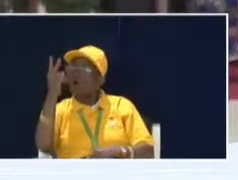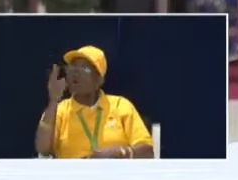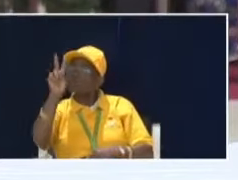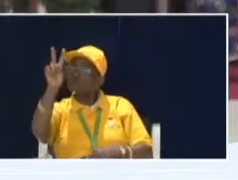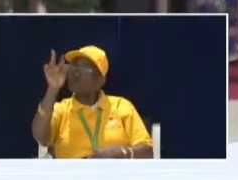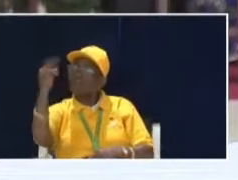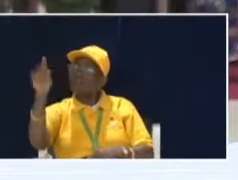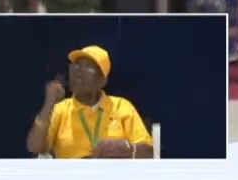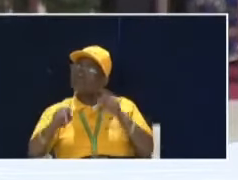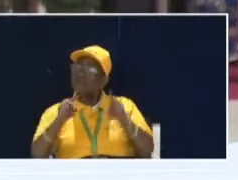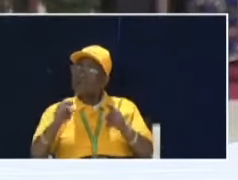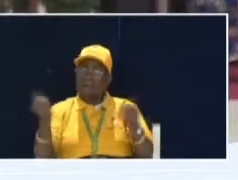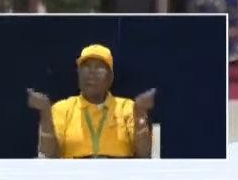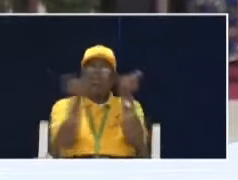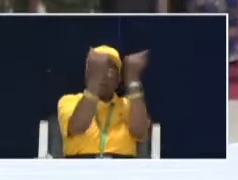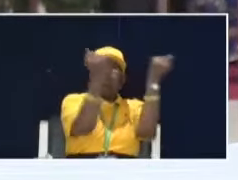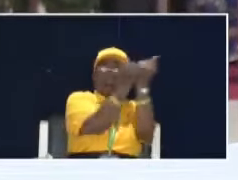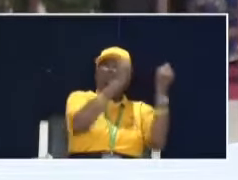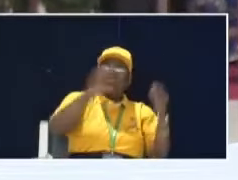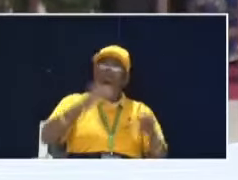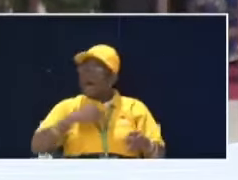fighting, and he said,